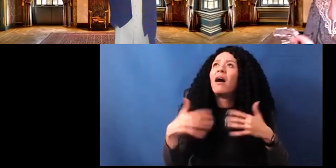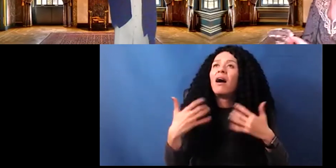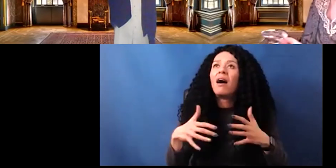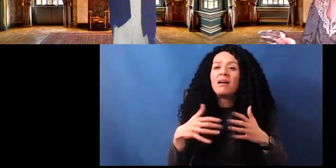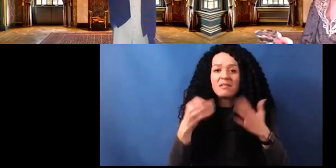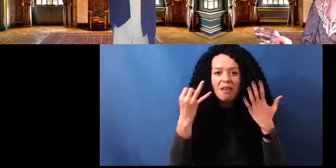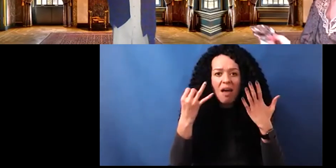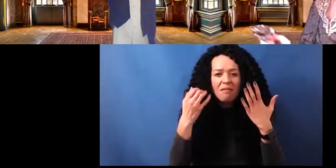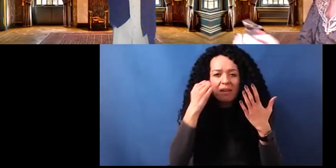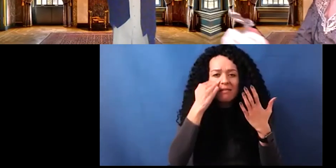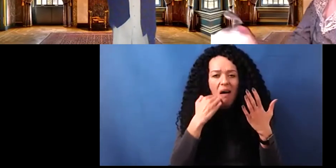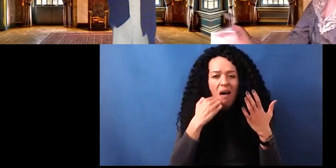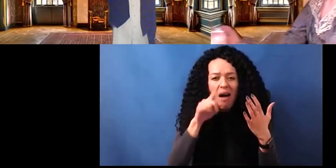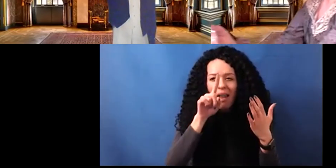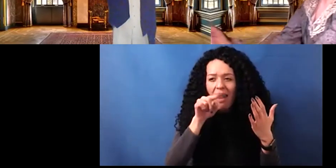lines.